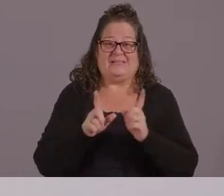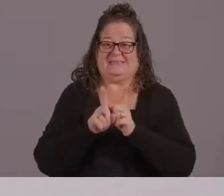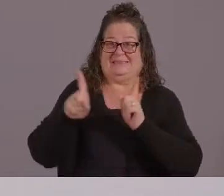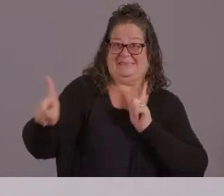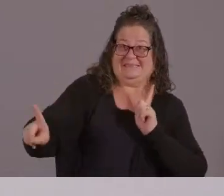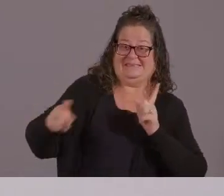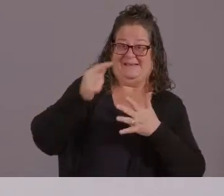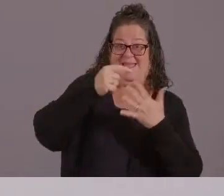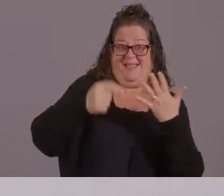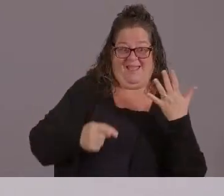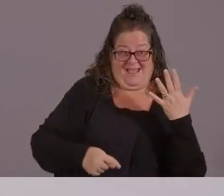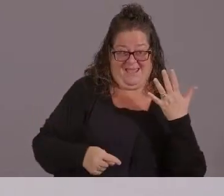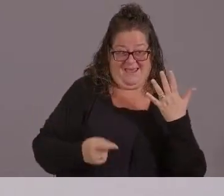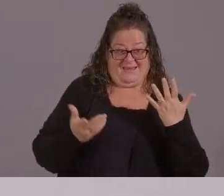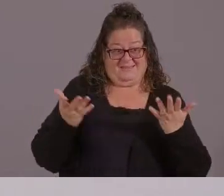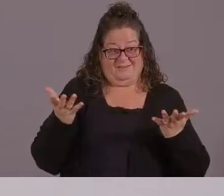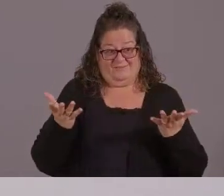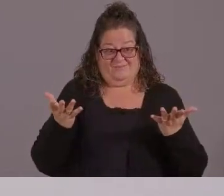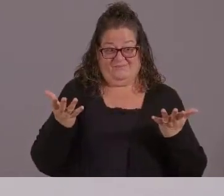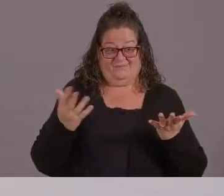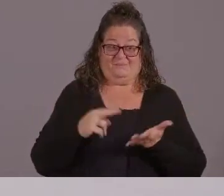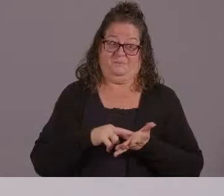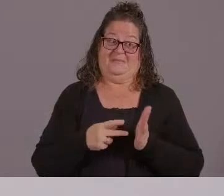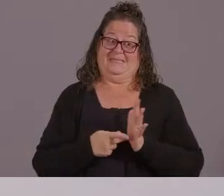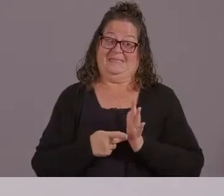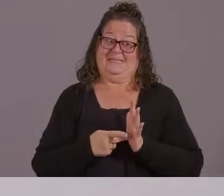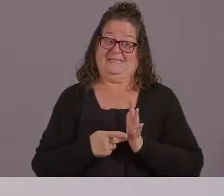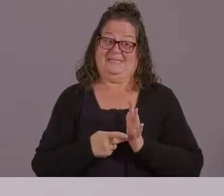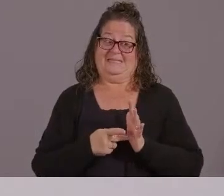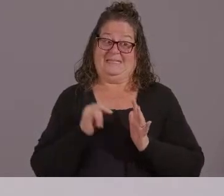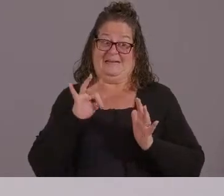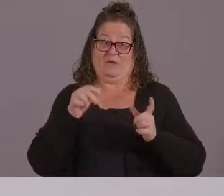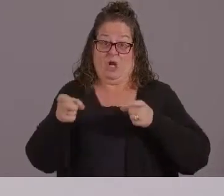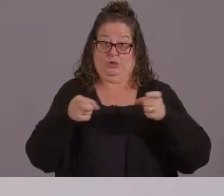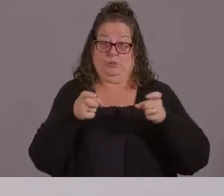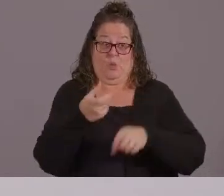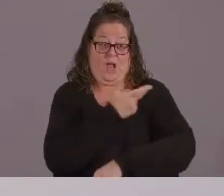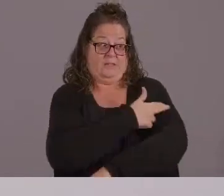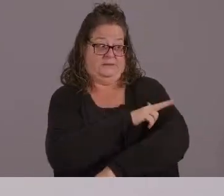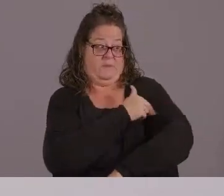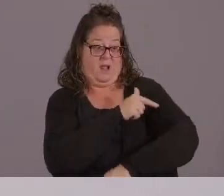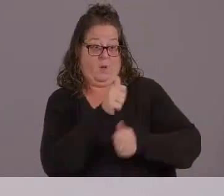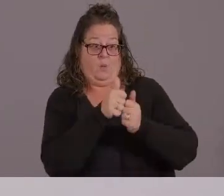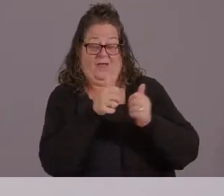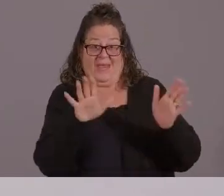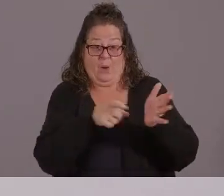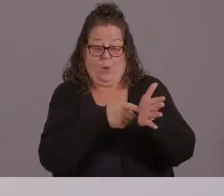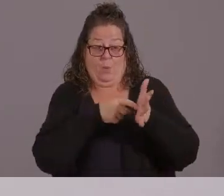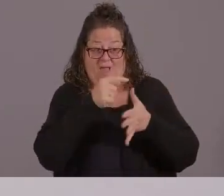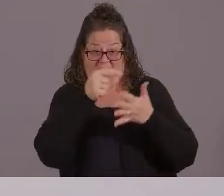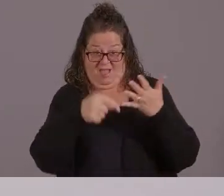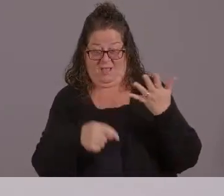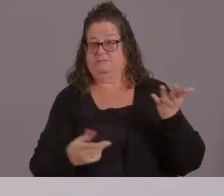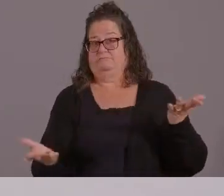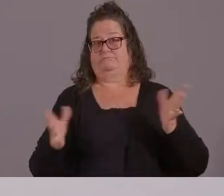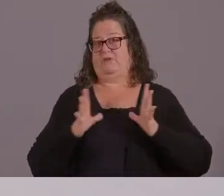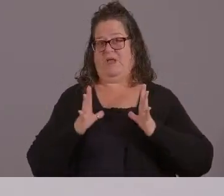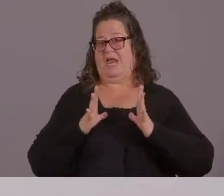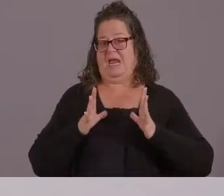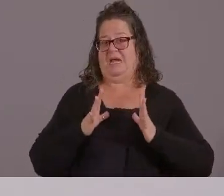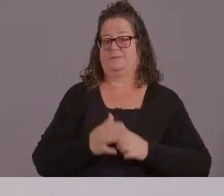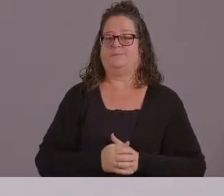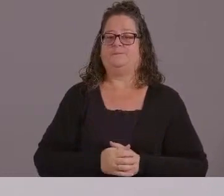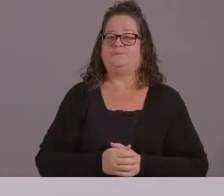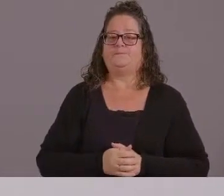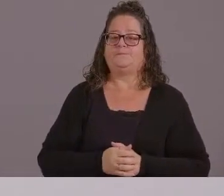strategies. Okay, but the fact is, you say, well, a business owner, somebody, the greeter at Walmart could say, you know,